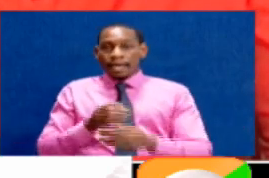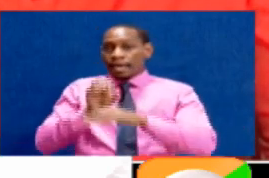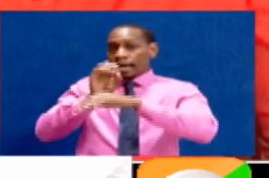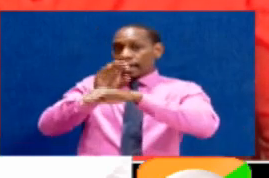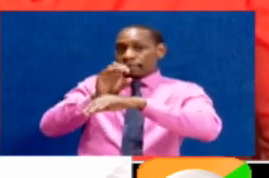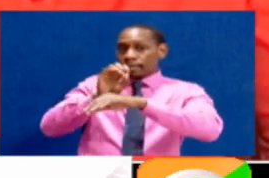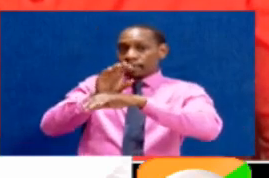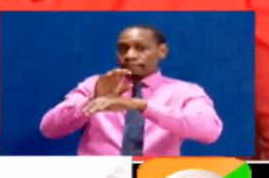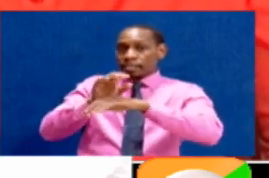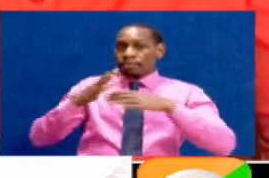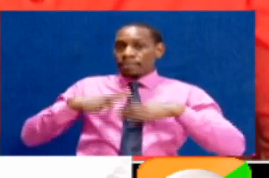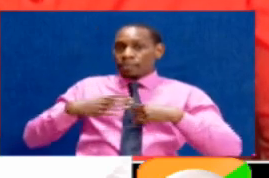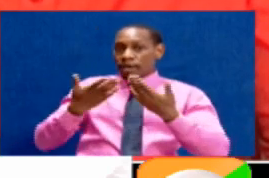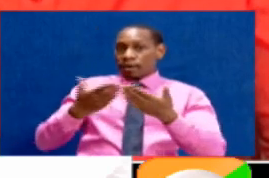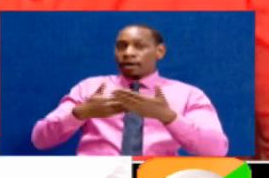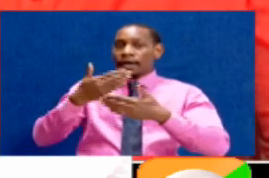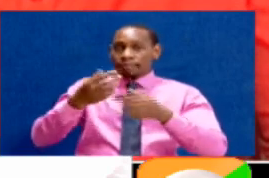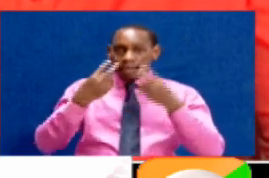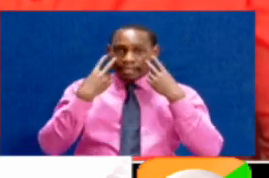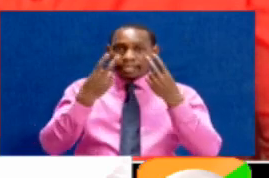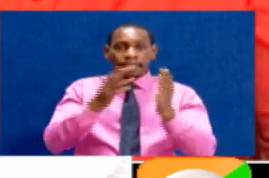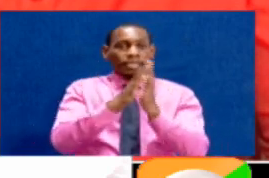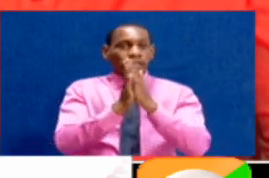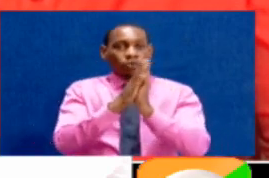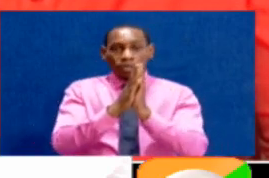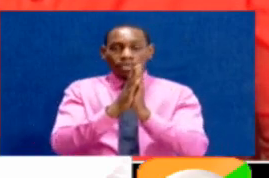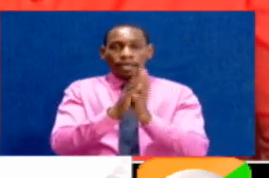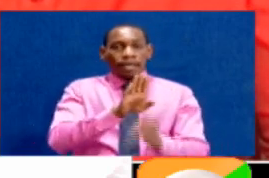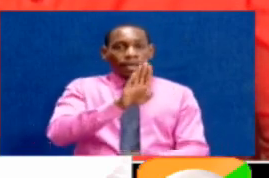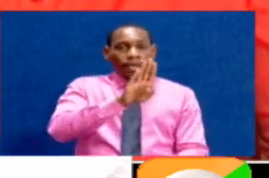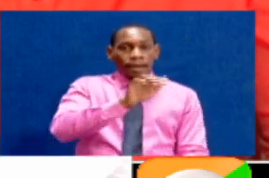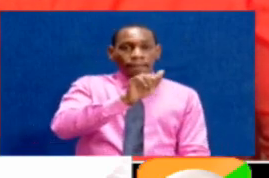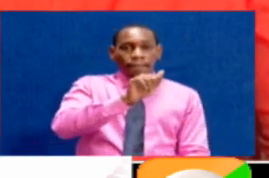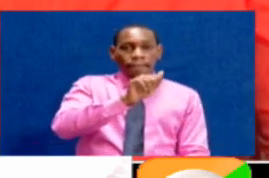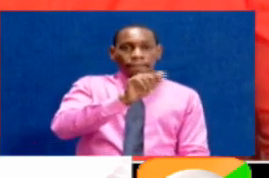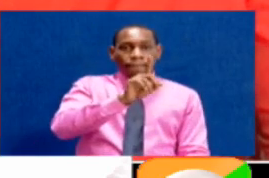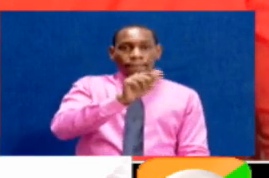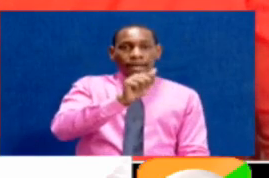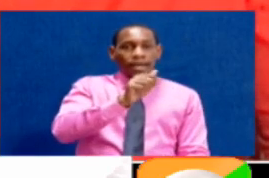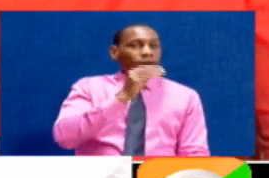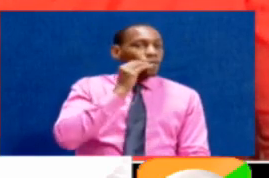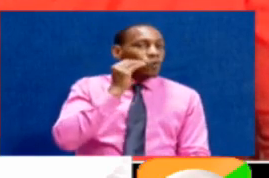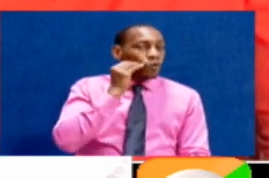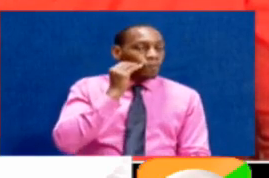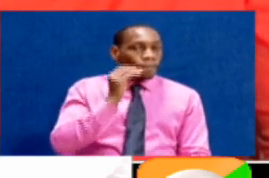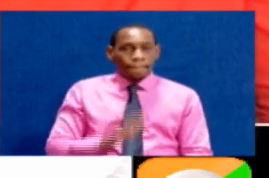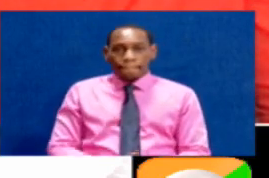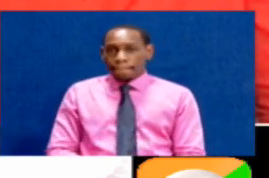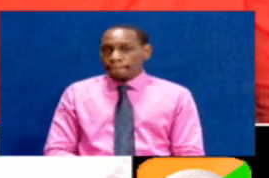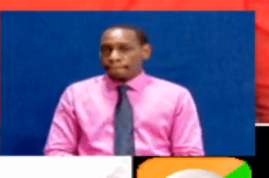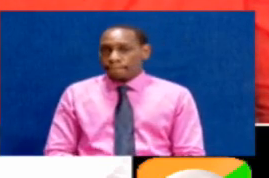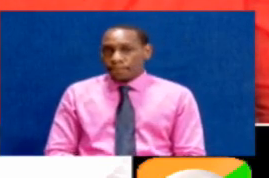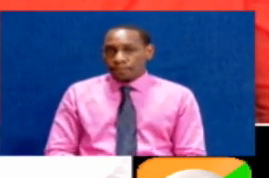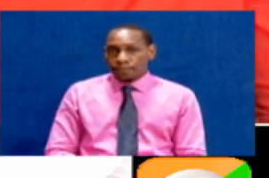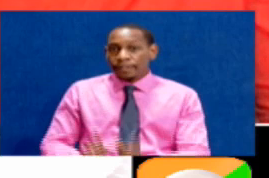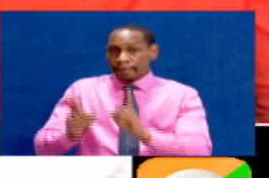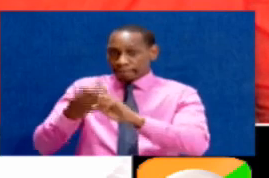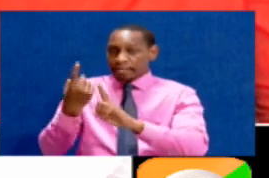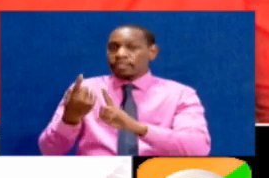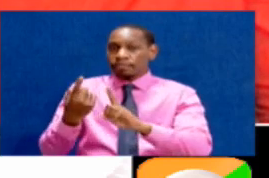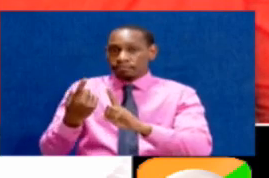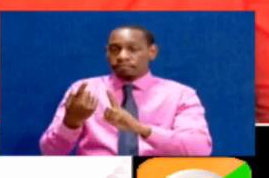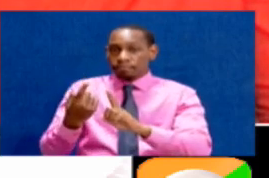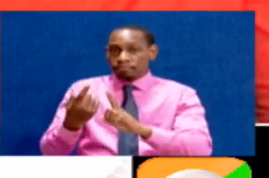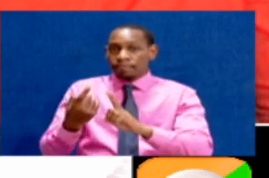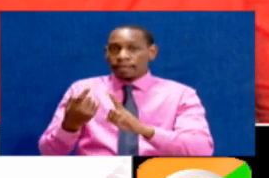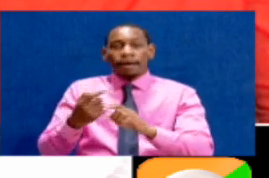advise someone like that after seeing this controversy with Banda Homes? First of all, there are a lot of developers.